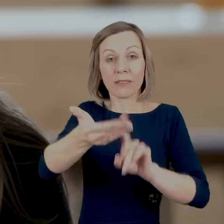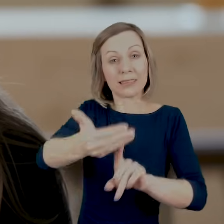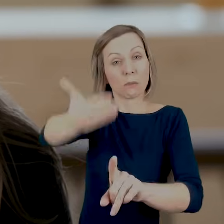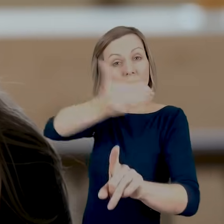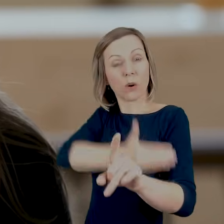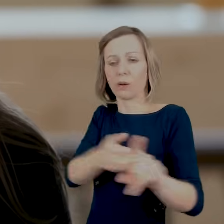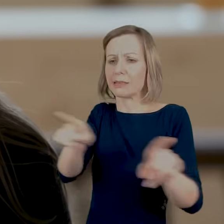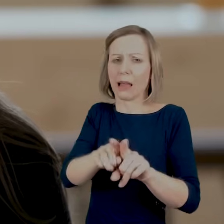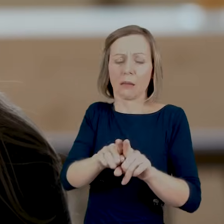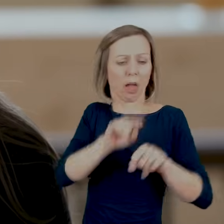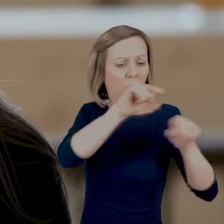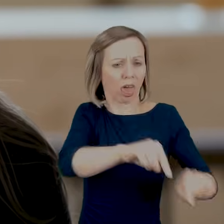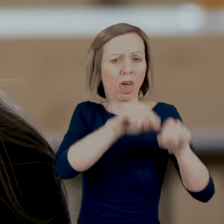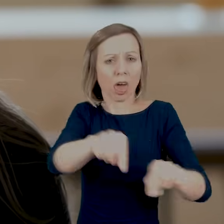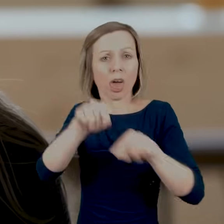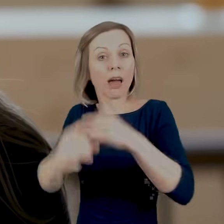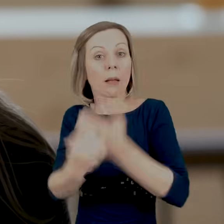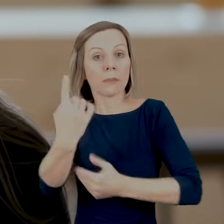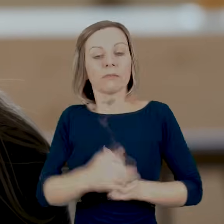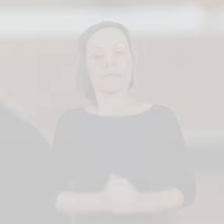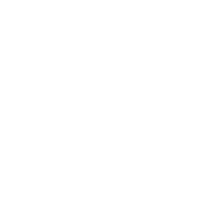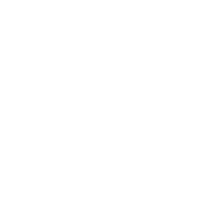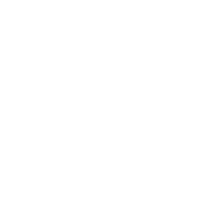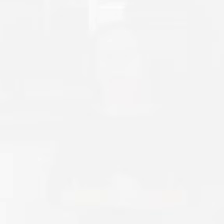they persecuted the prophets who were before you."